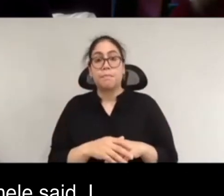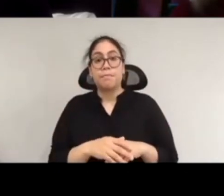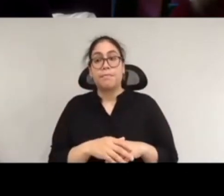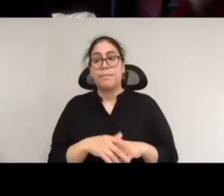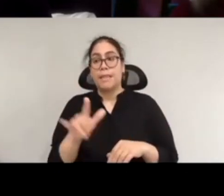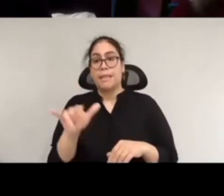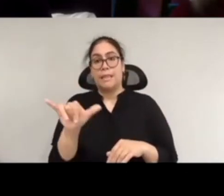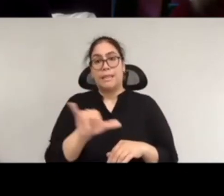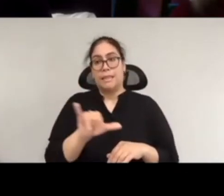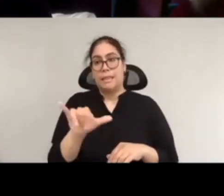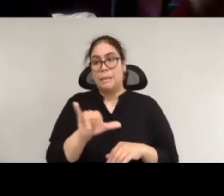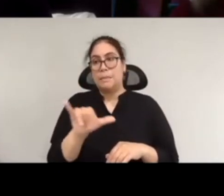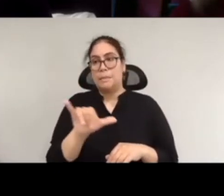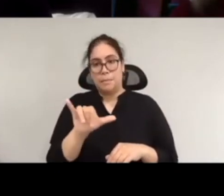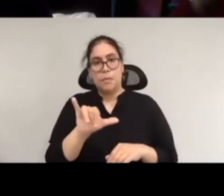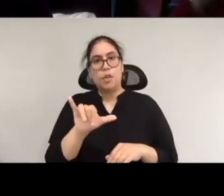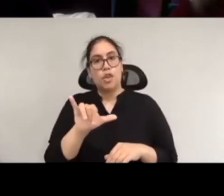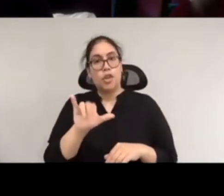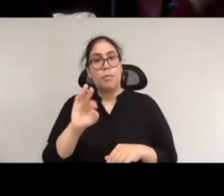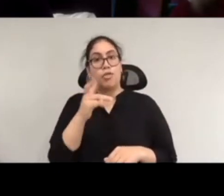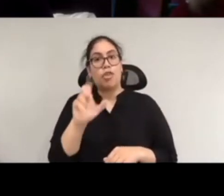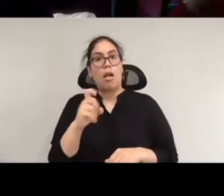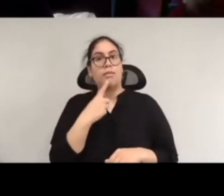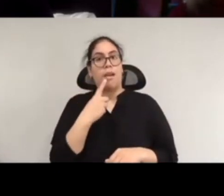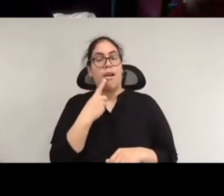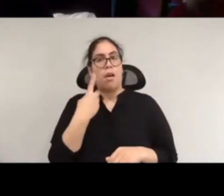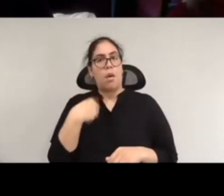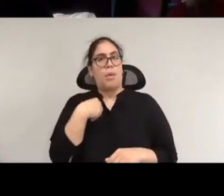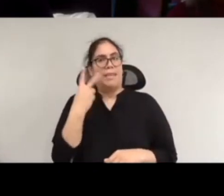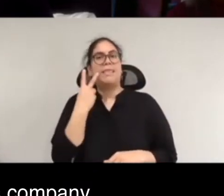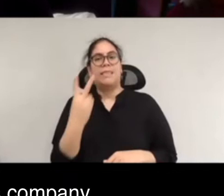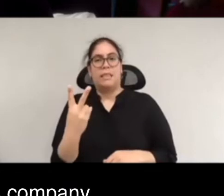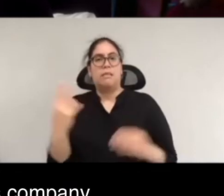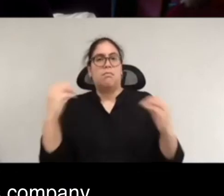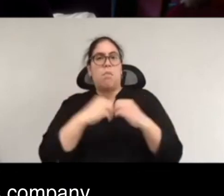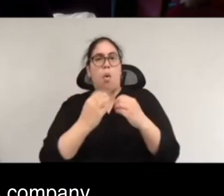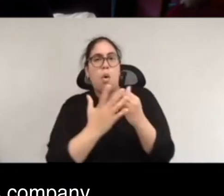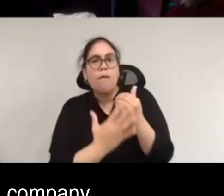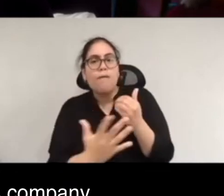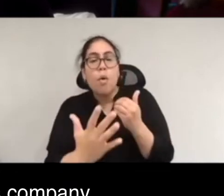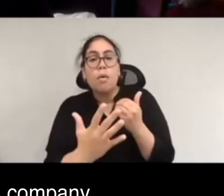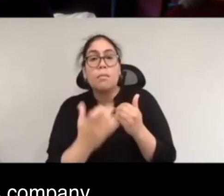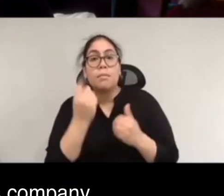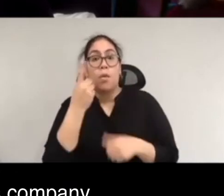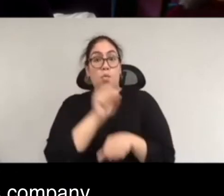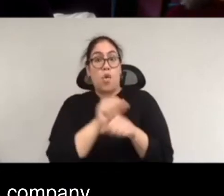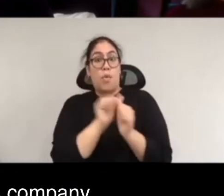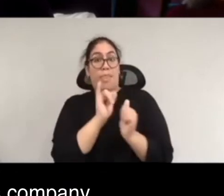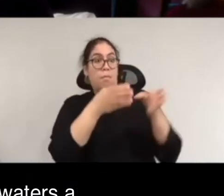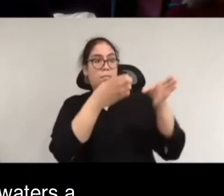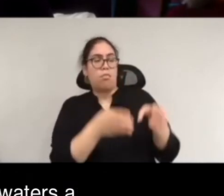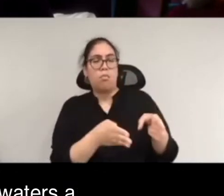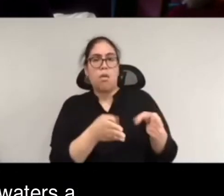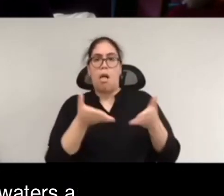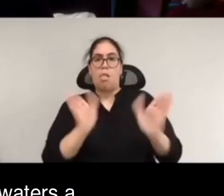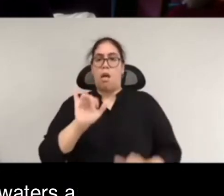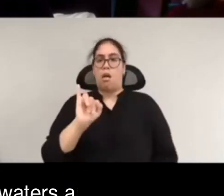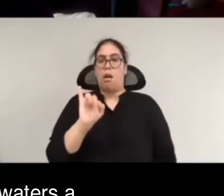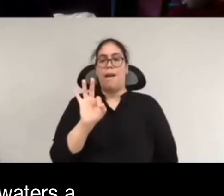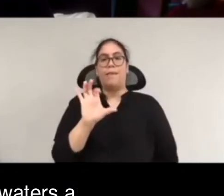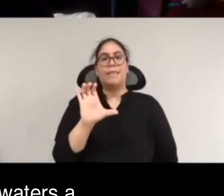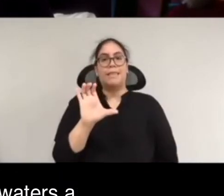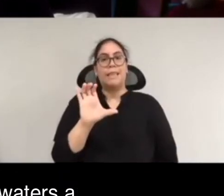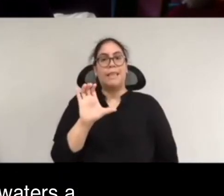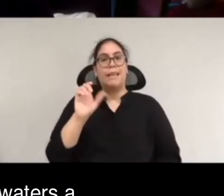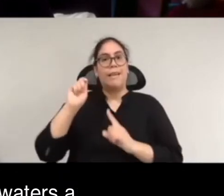probably going to see more of that going forward. But working with this individual and with this company kind of allowed IFC Films to test the waters a